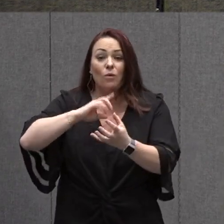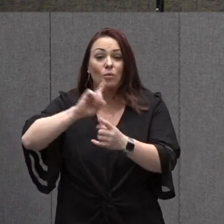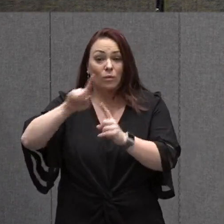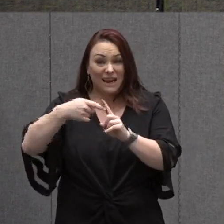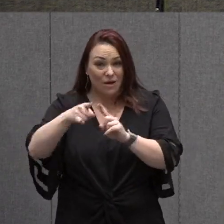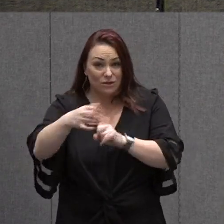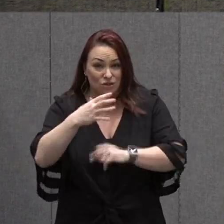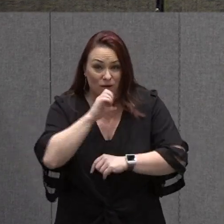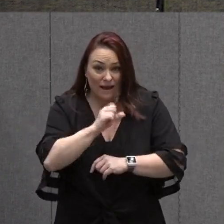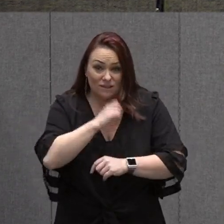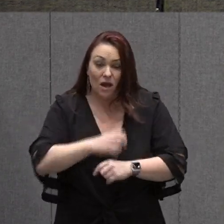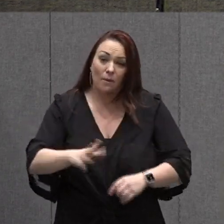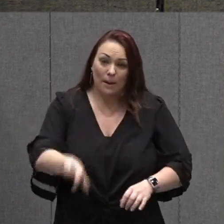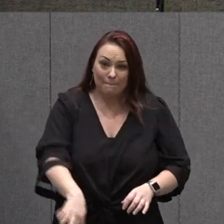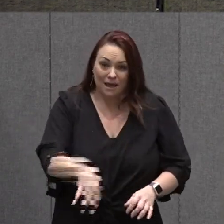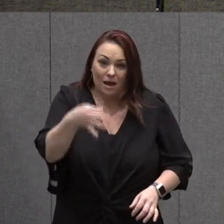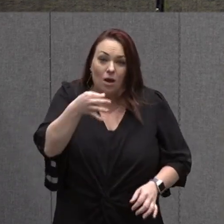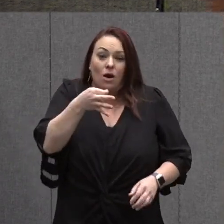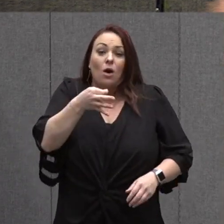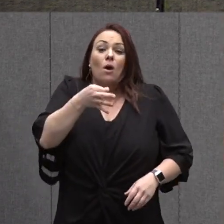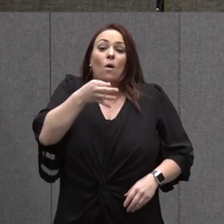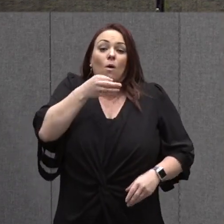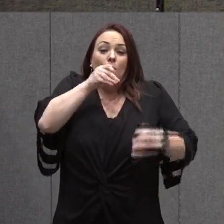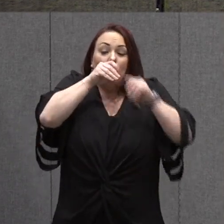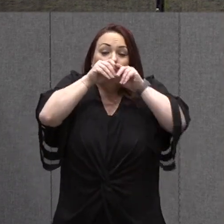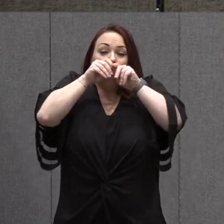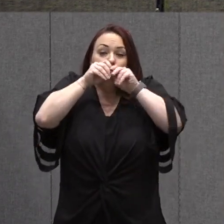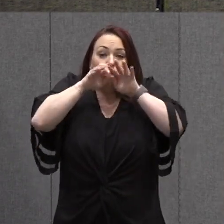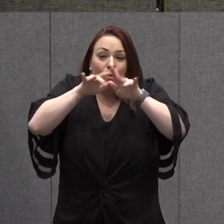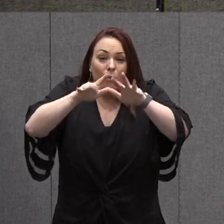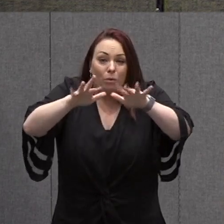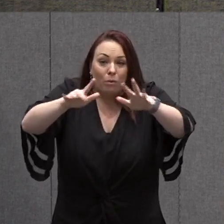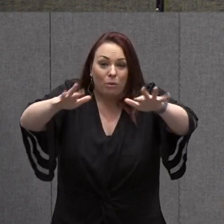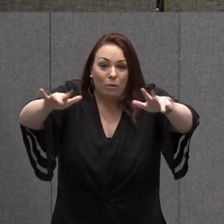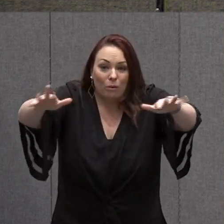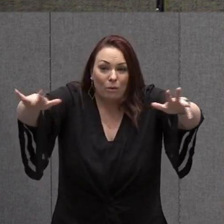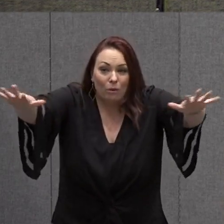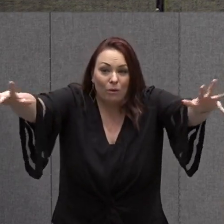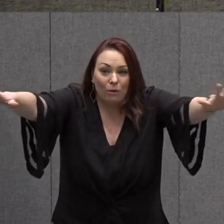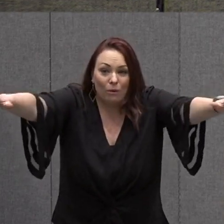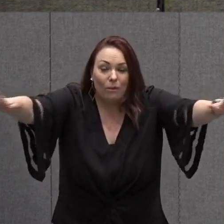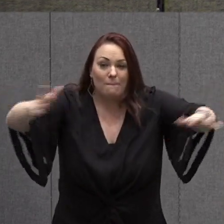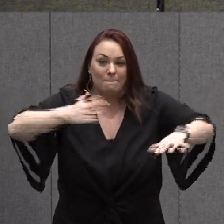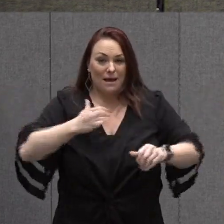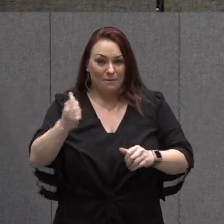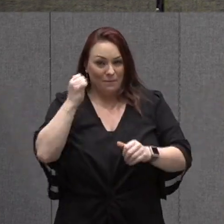them and blow the seeds all over my backyard.